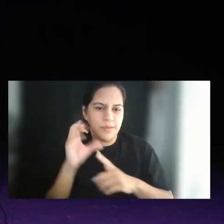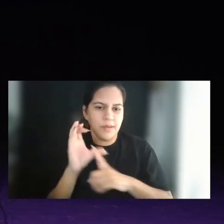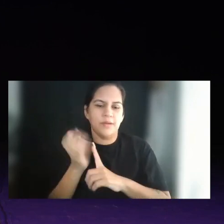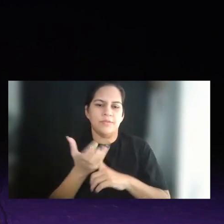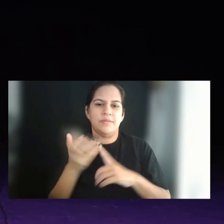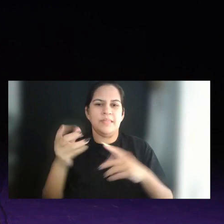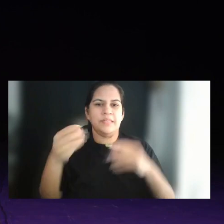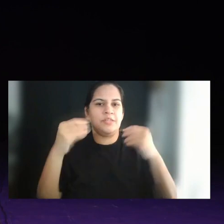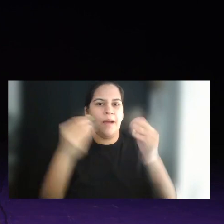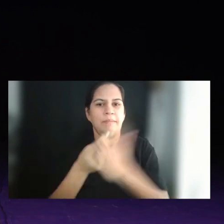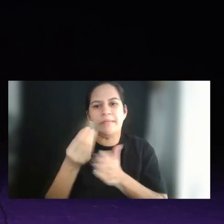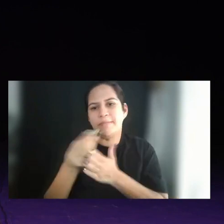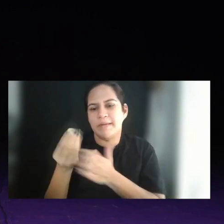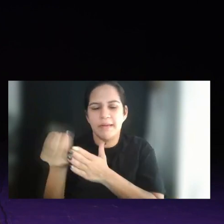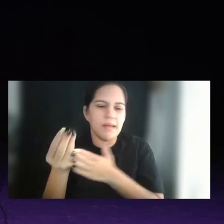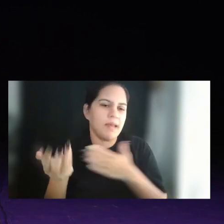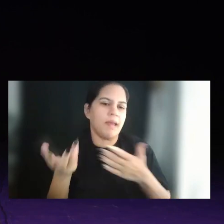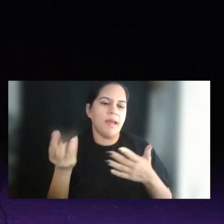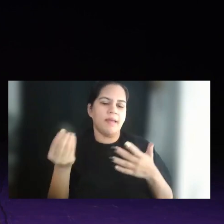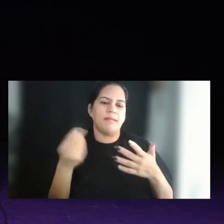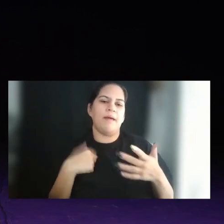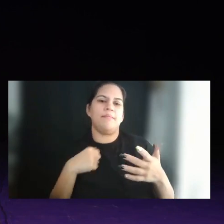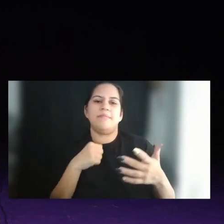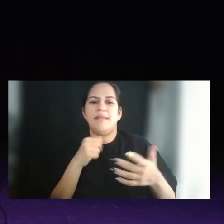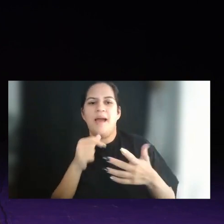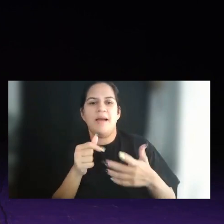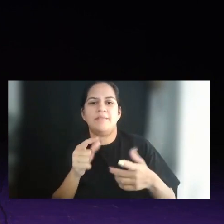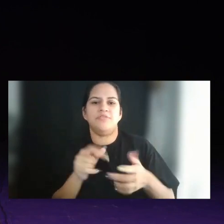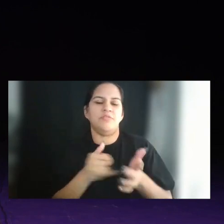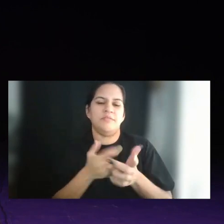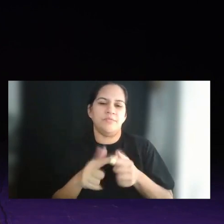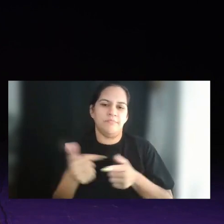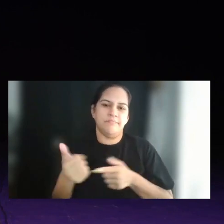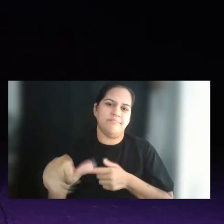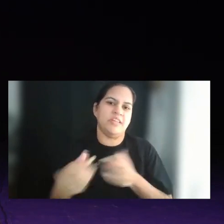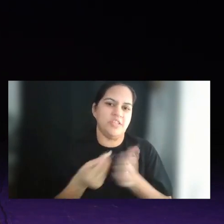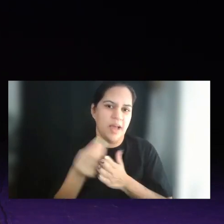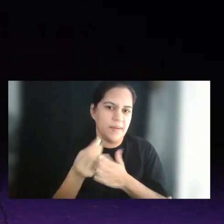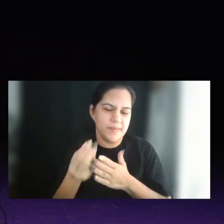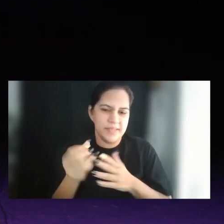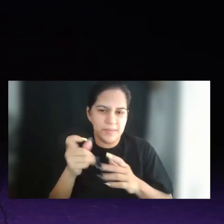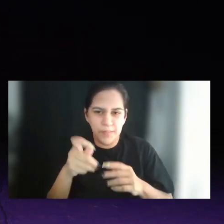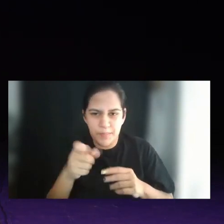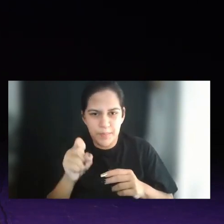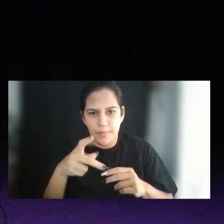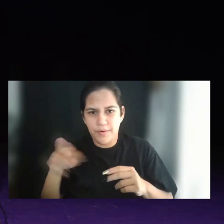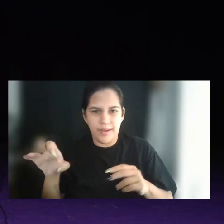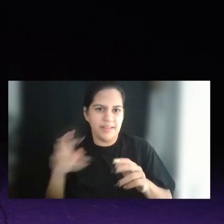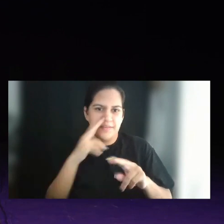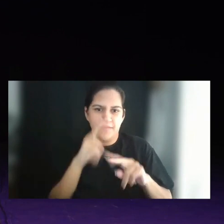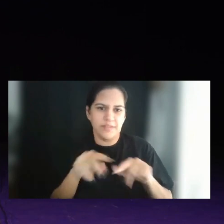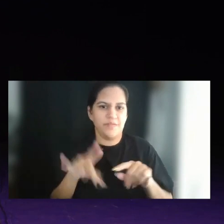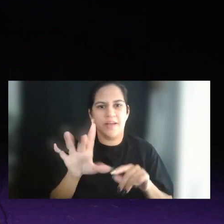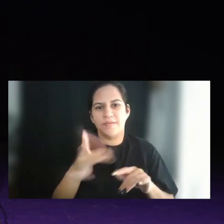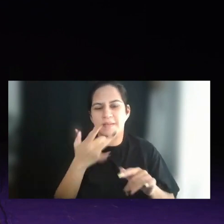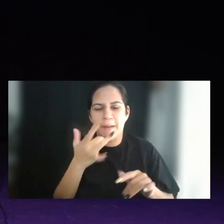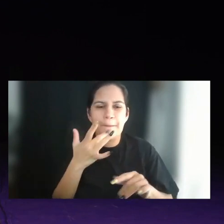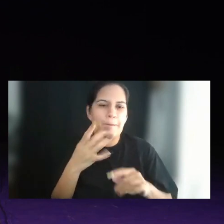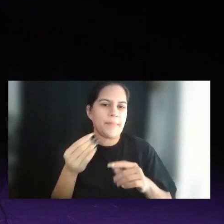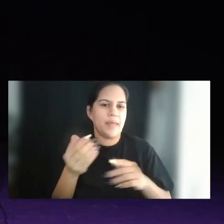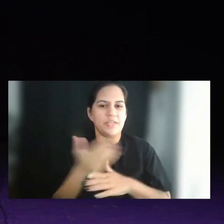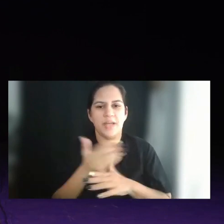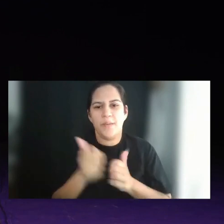and I'm not to dismiss shopping sprees. They can be fun. You know, it's fun to find your taste and try to share it with other people.